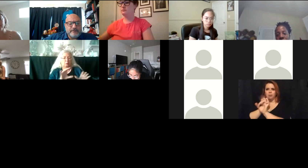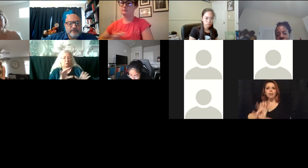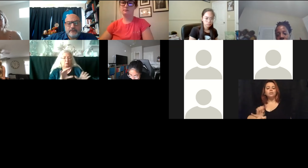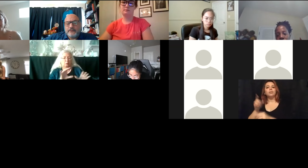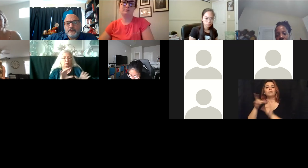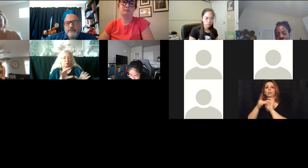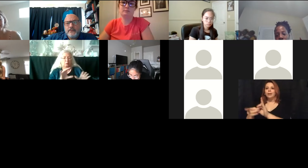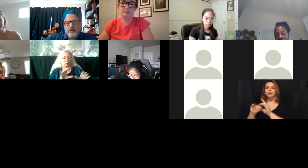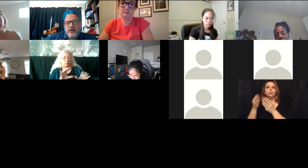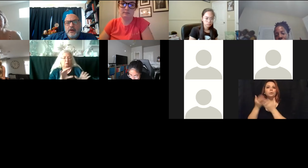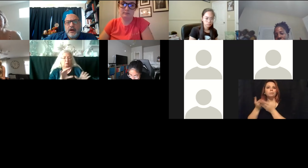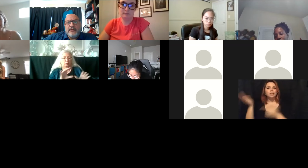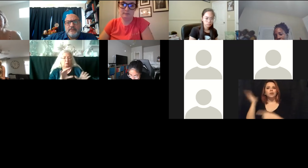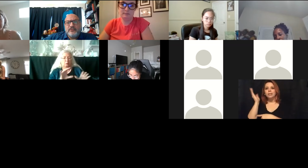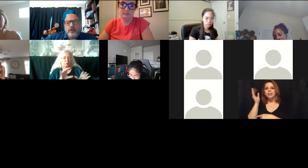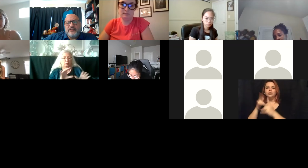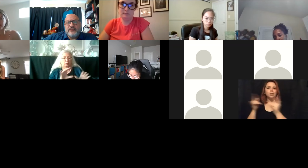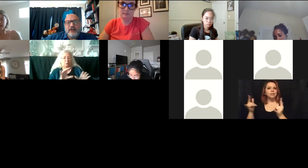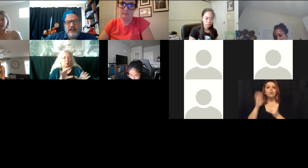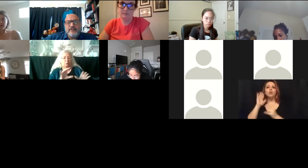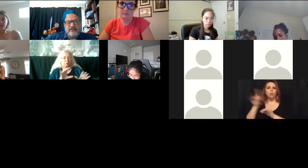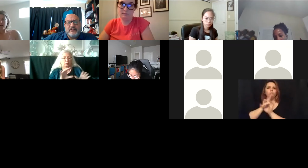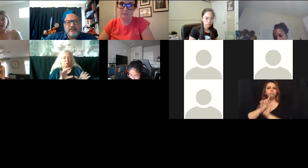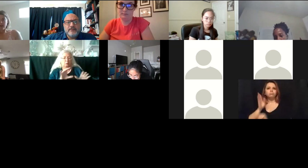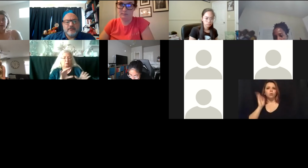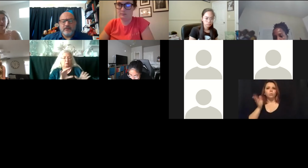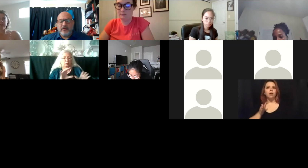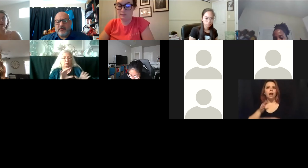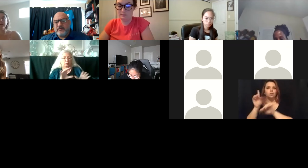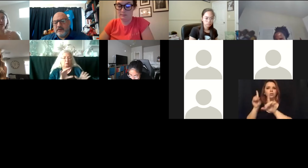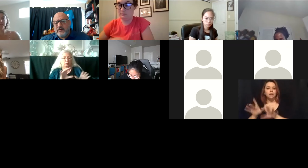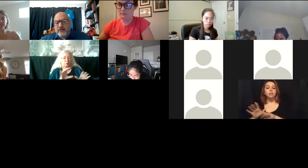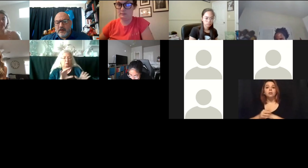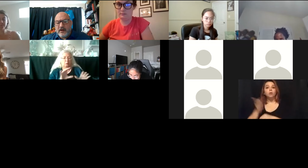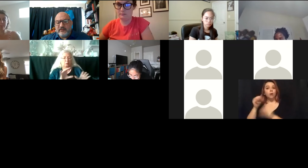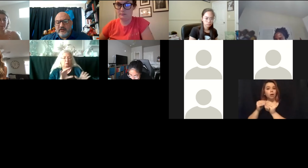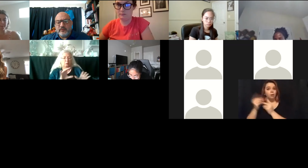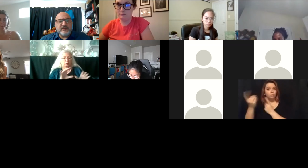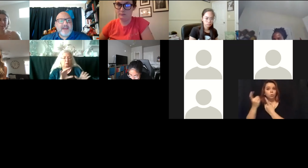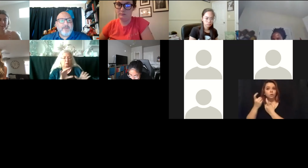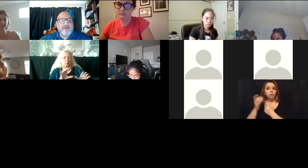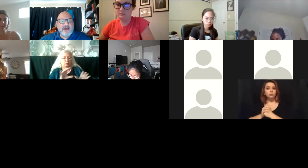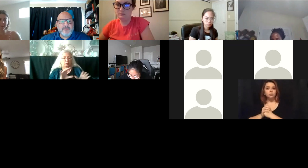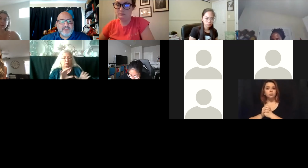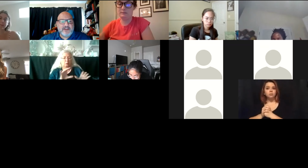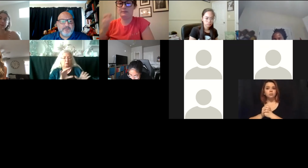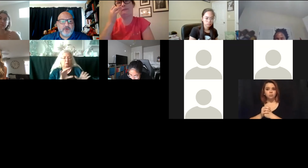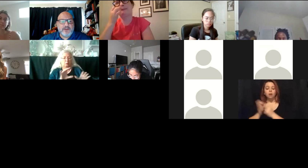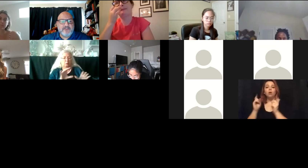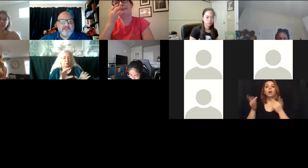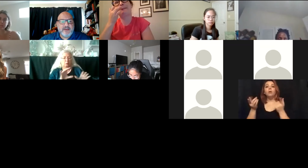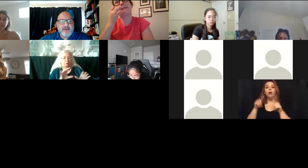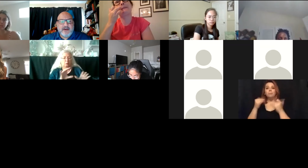well. All right, so questions on any of this? All right, so here's what's going to happen. I'm going to set